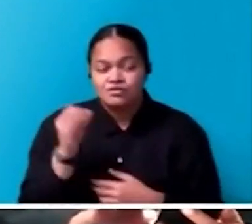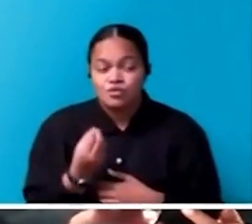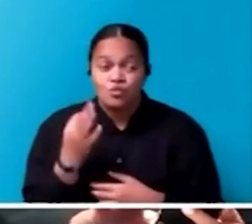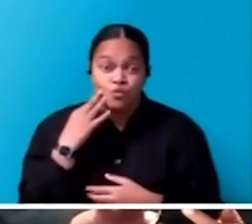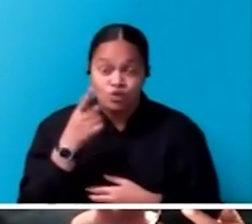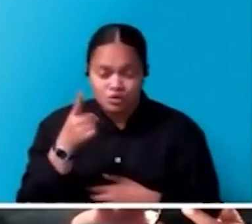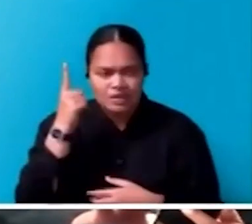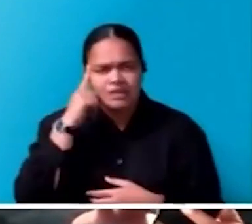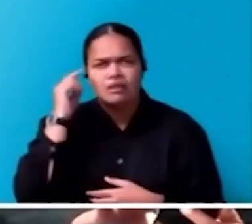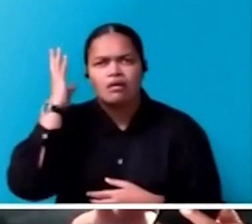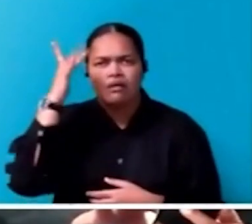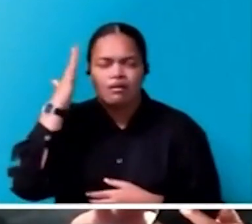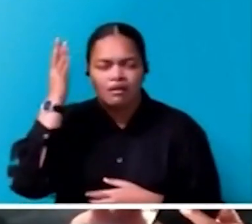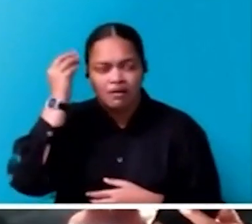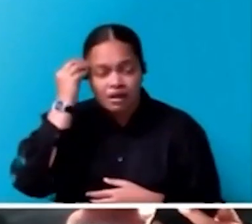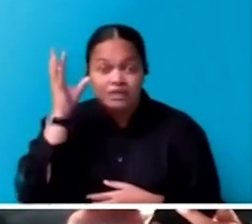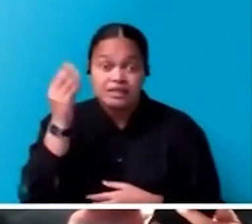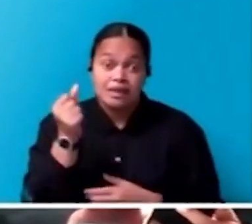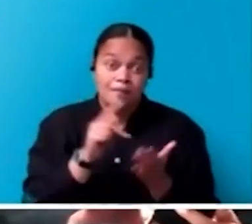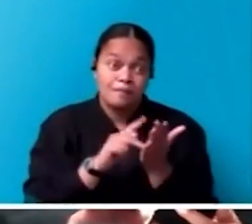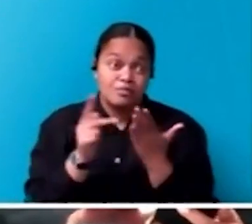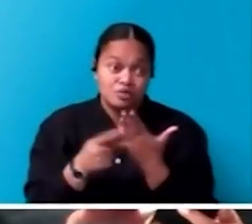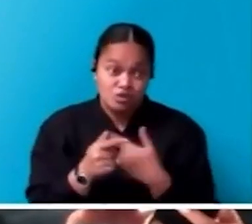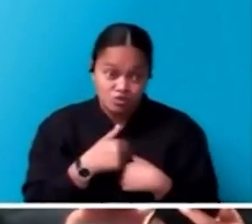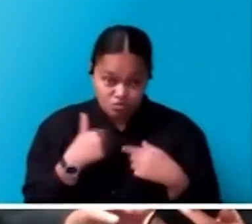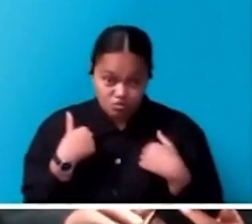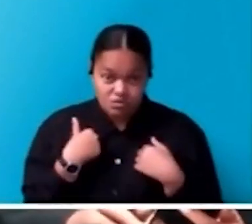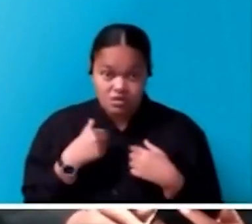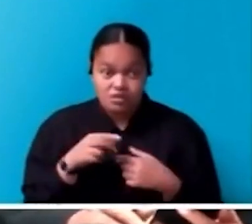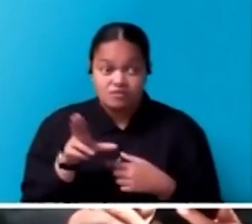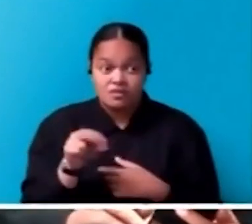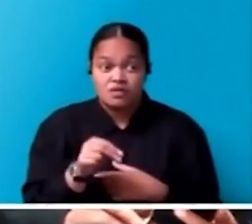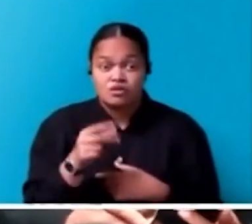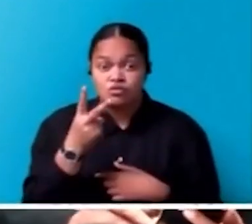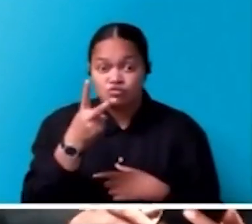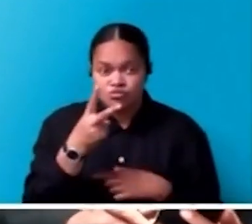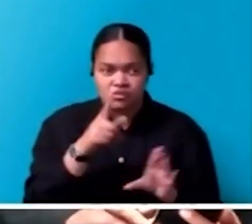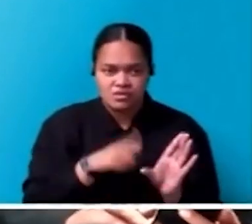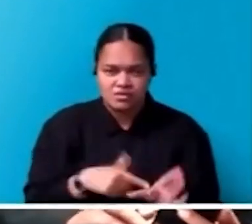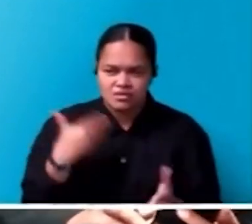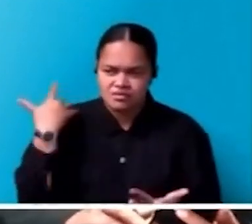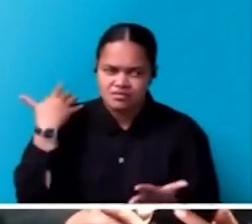think of it, some of the initiatives that we've undertaken in 2 years, or less than 2 years,